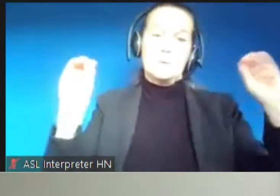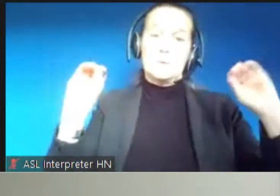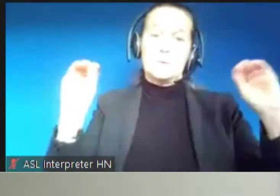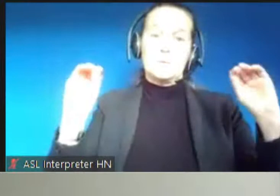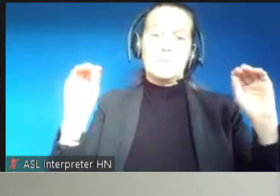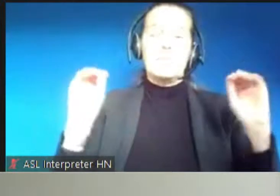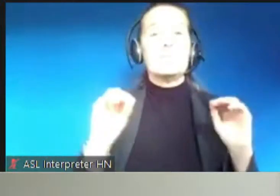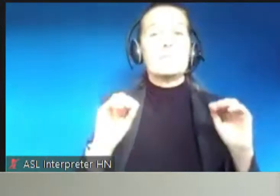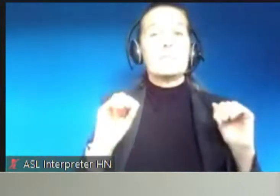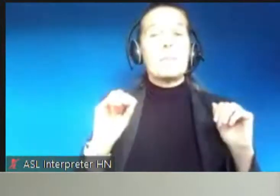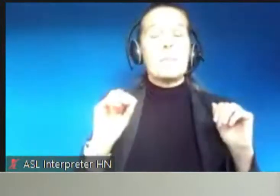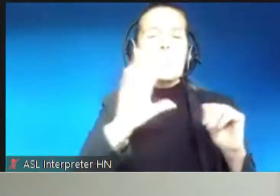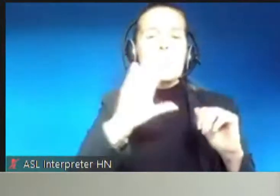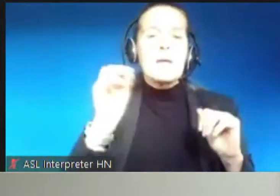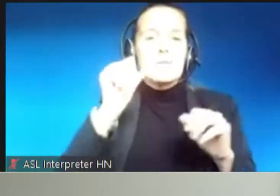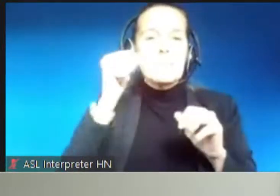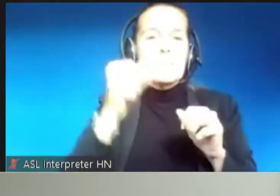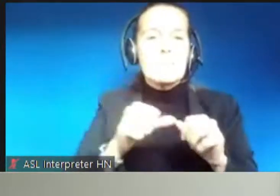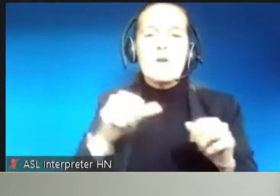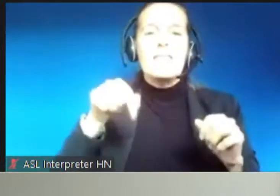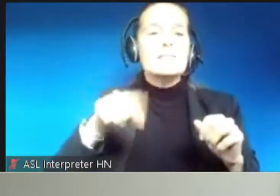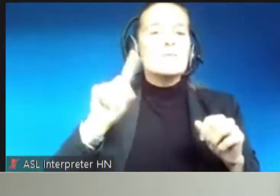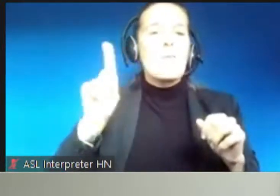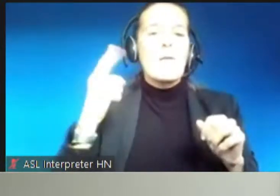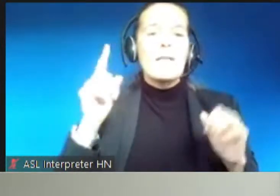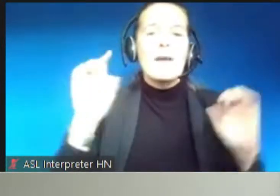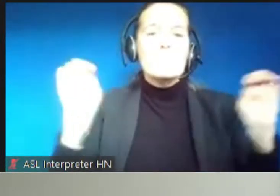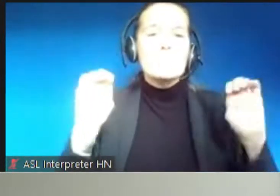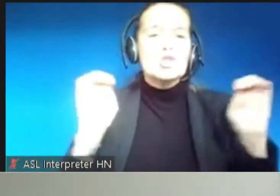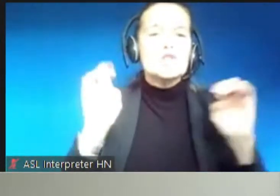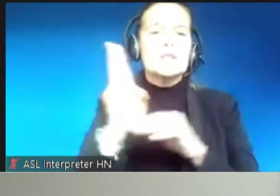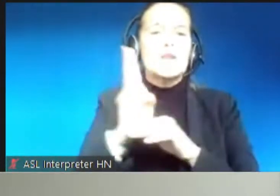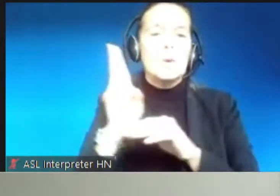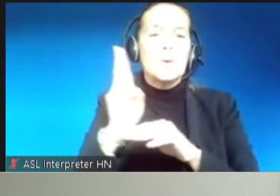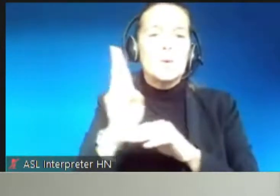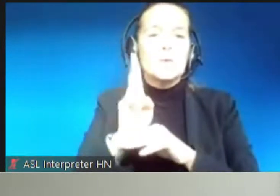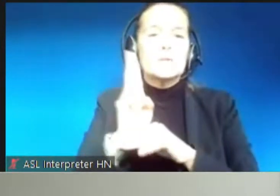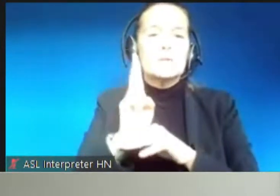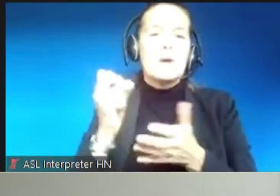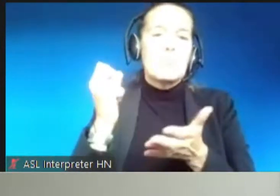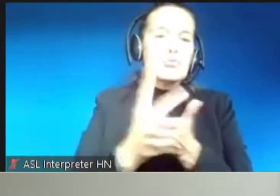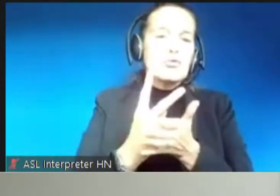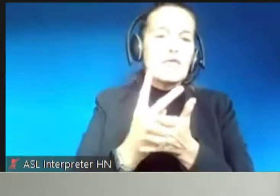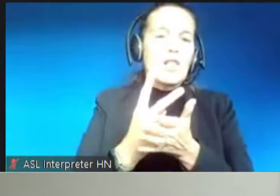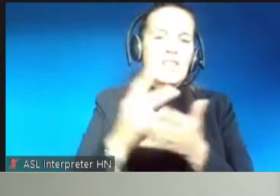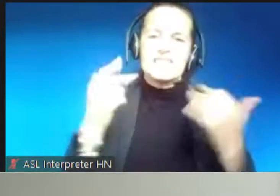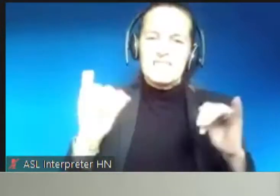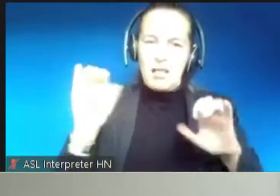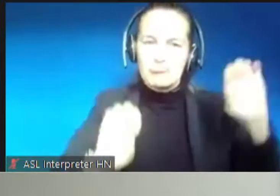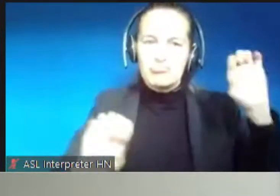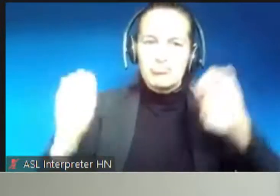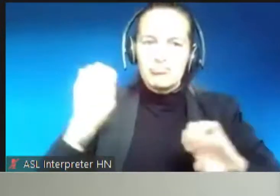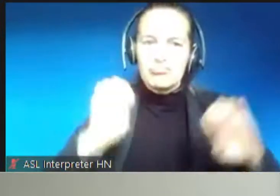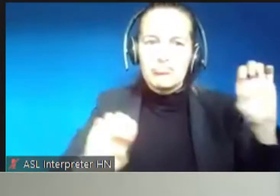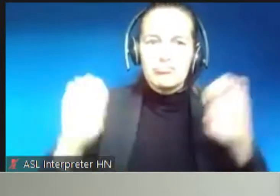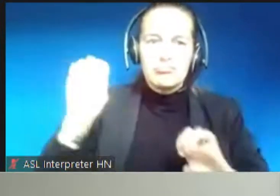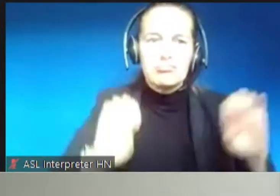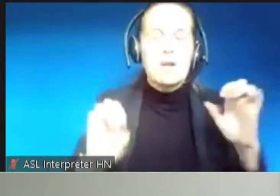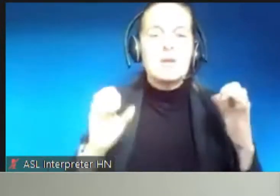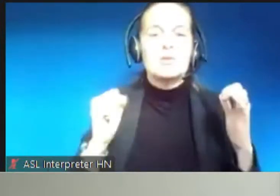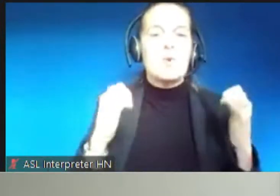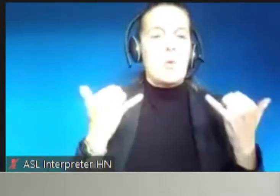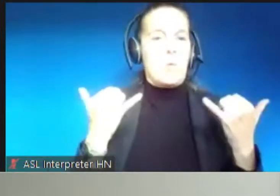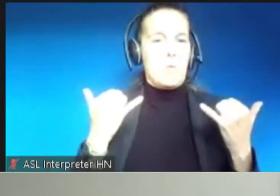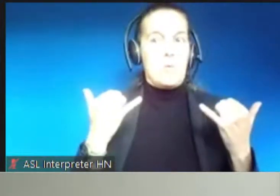is an emergency use authorization, so it's an experiment. These are experimental drugs, and we want to just ease into them when we're very